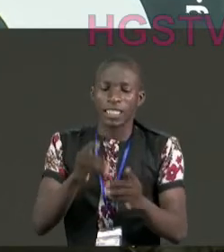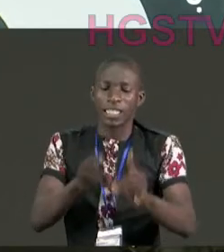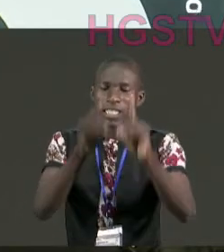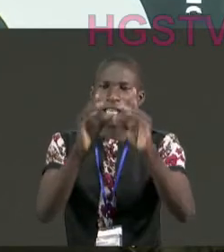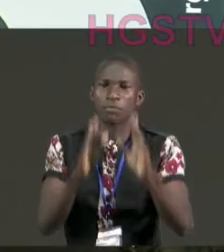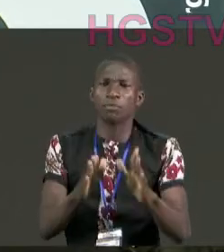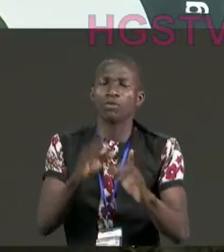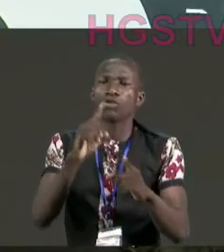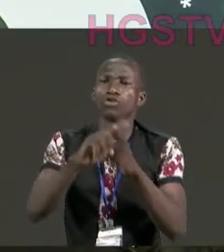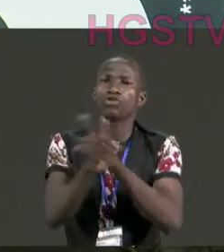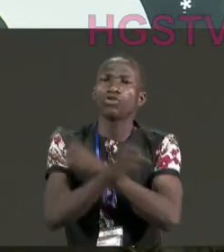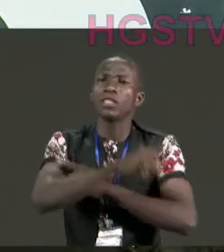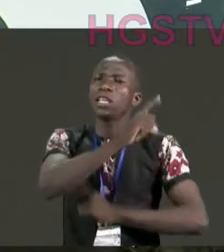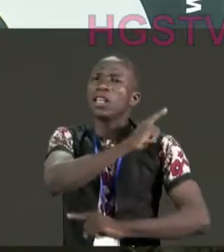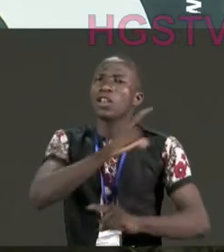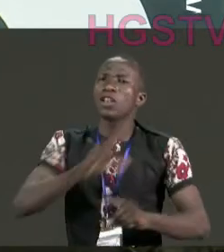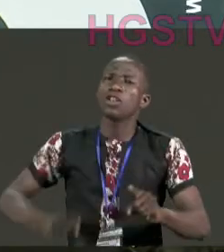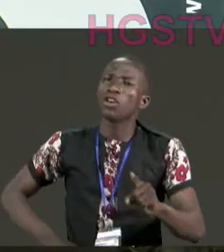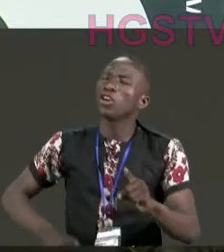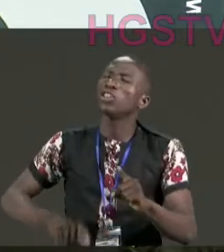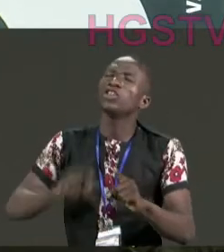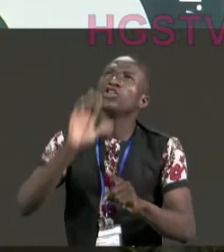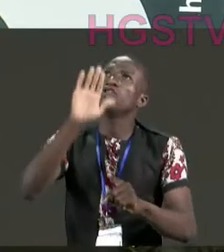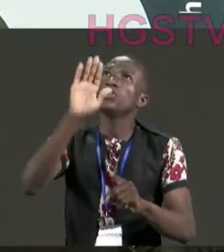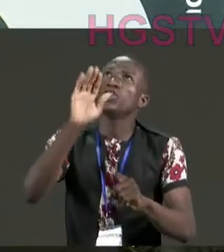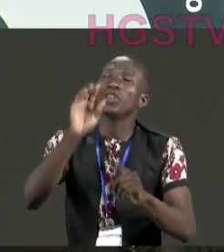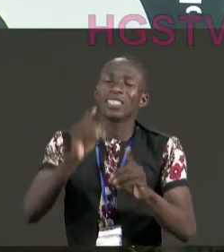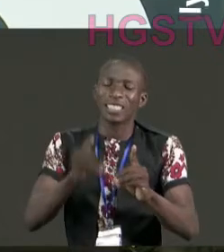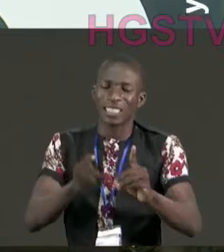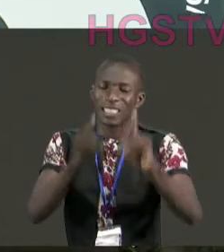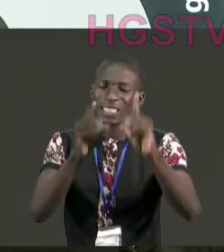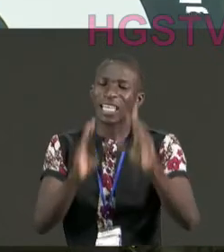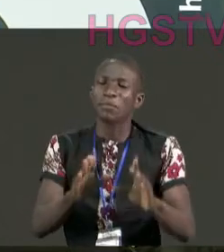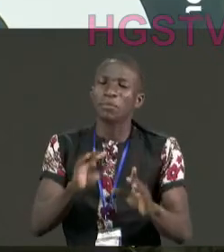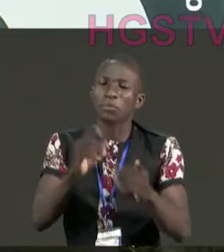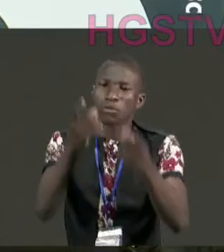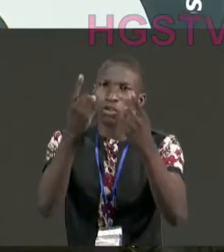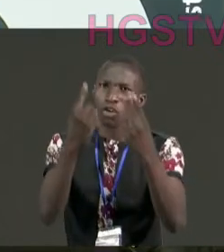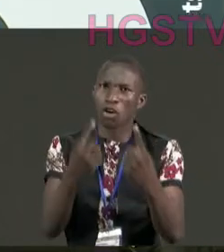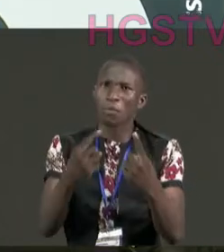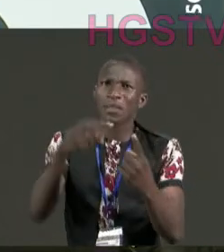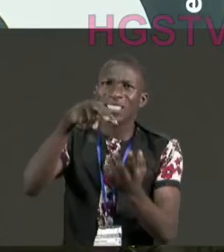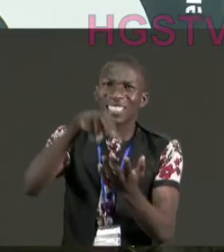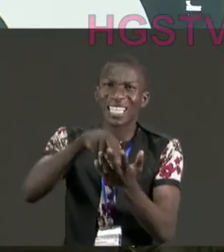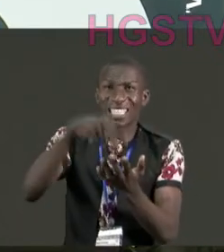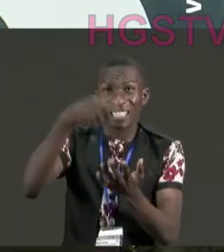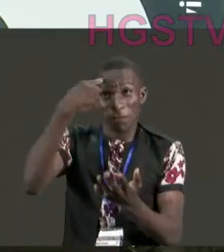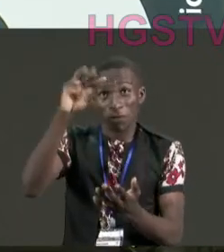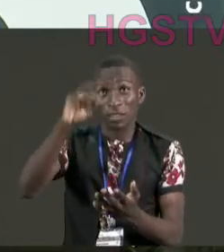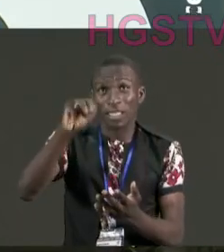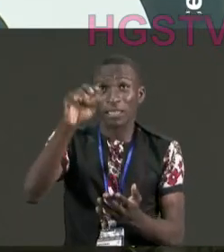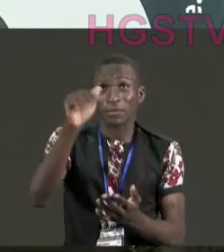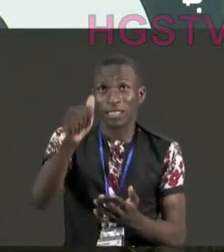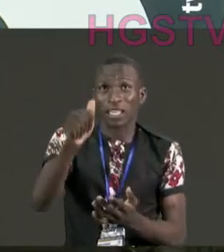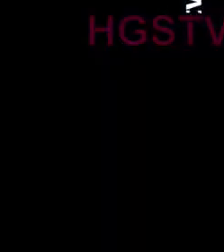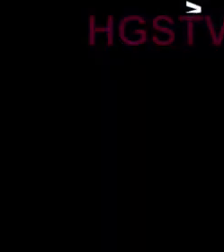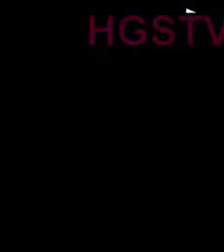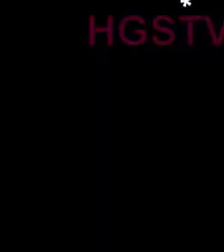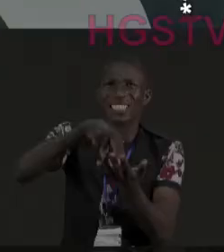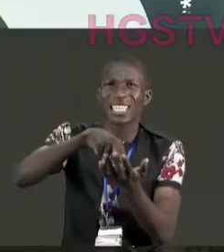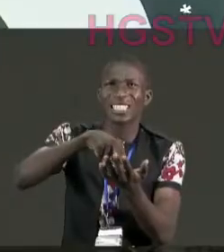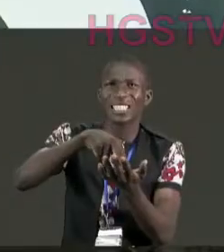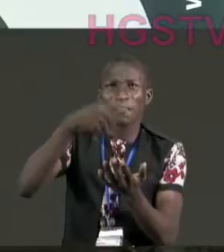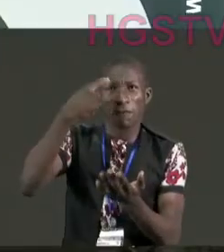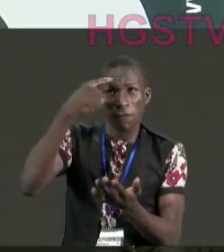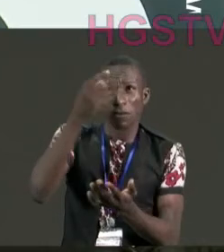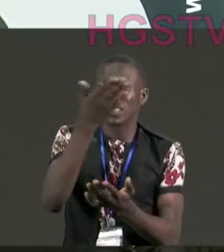Today, Lord, your disciples will be coming before you, standing in the gap for themselves, standing in the gap for